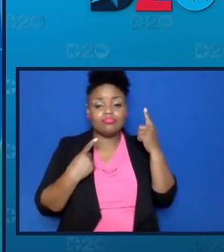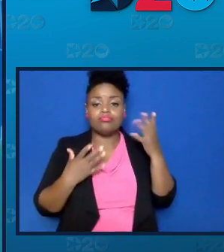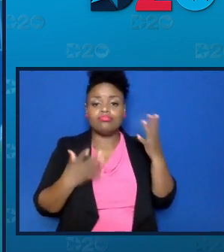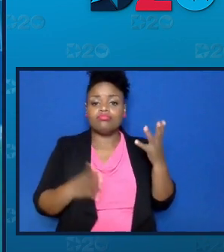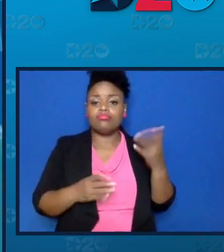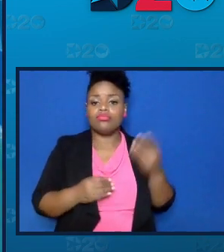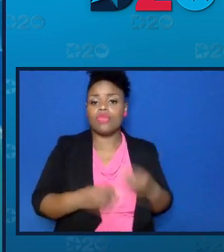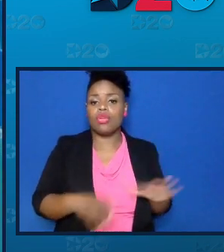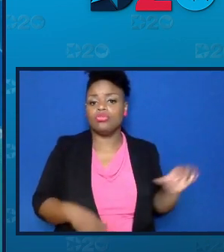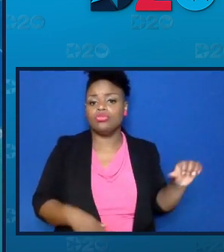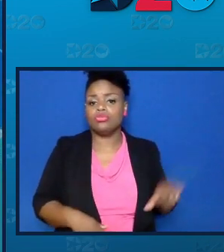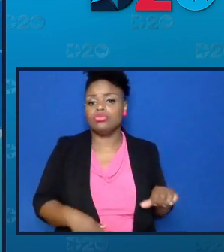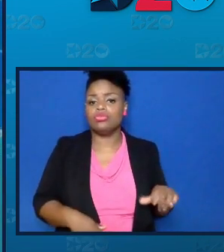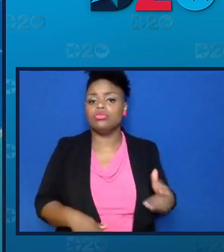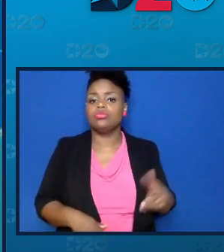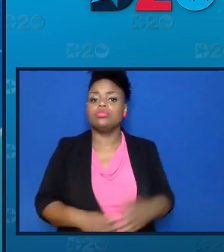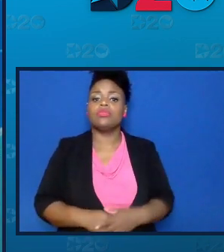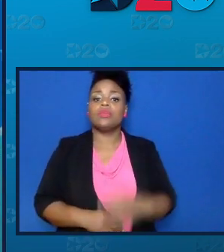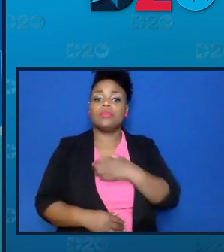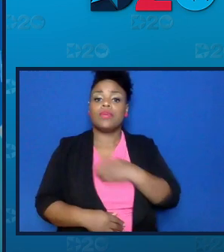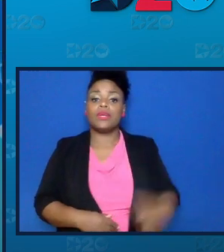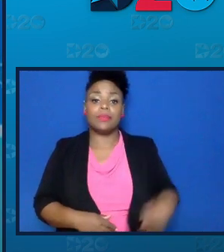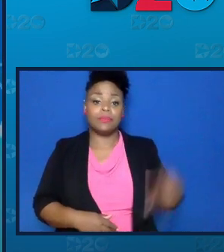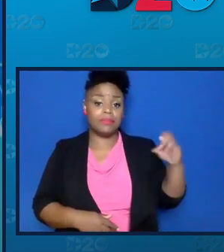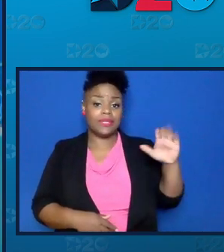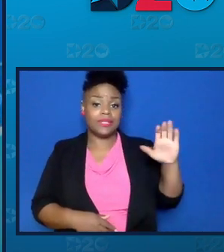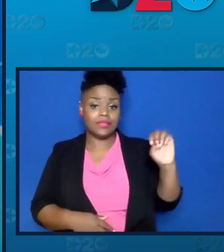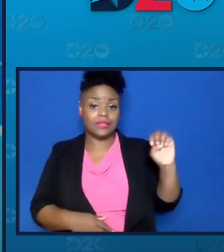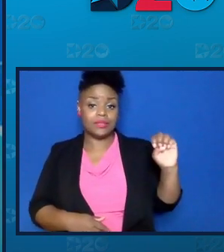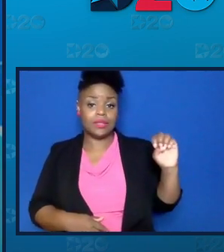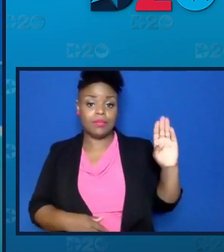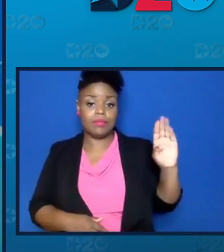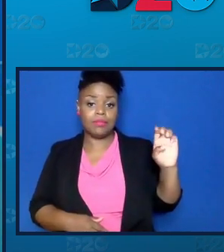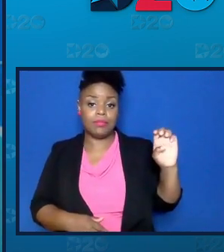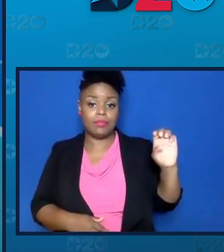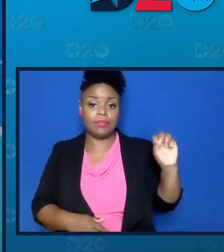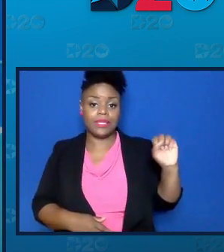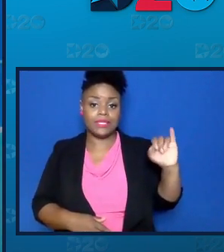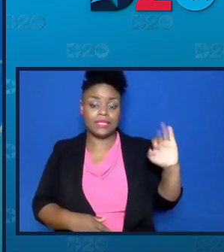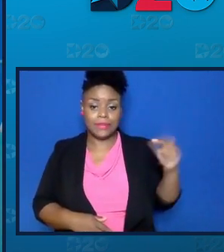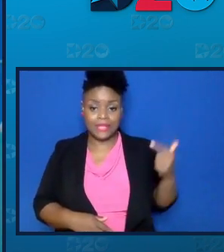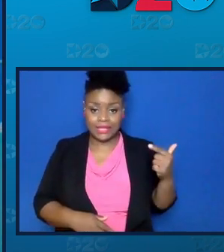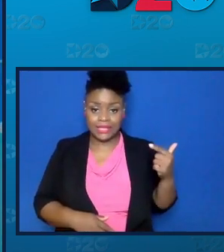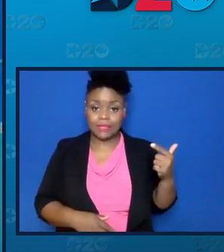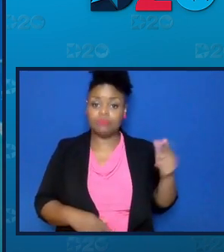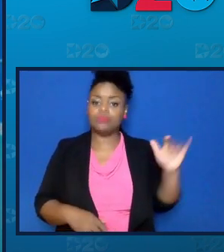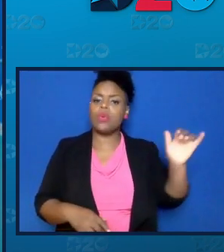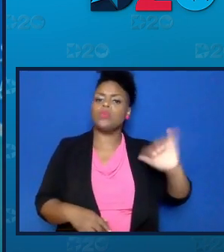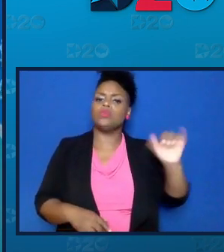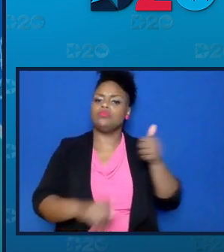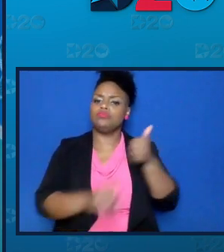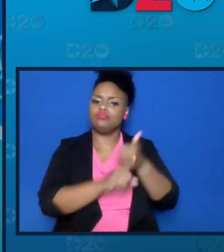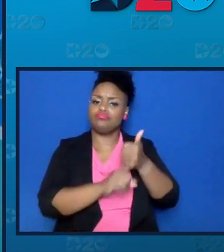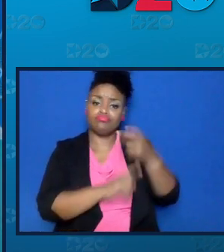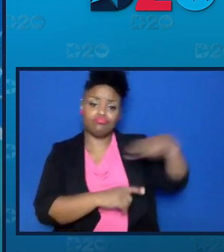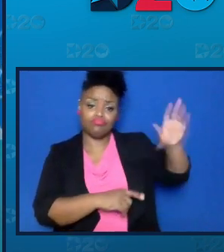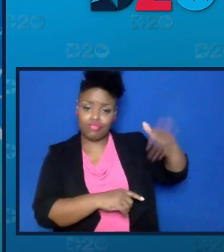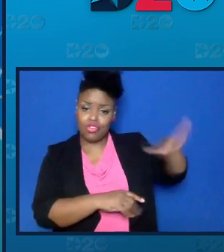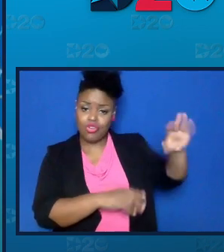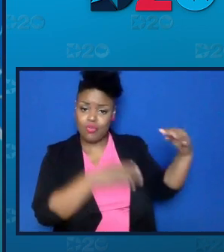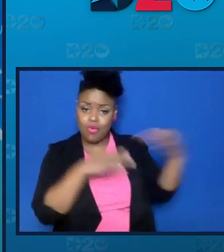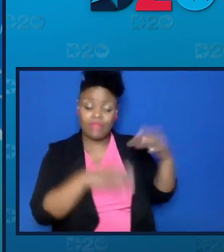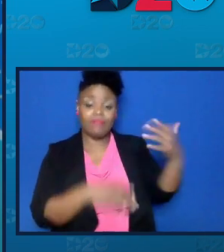He volunteered and was deployed to Afghanistan, then returned home to Indiana to become a highly effective public